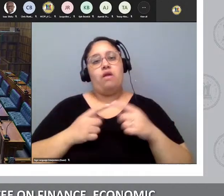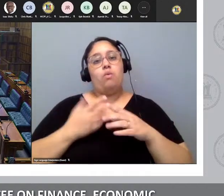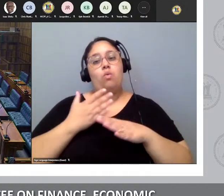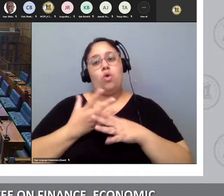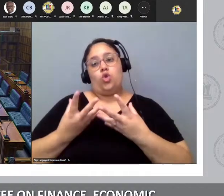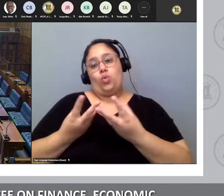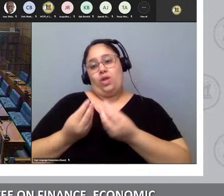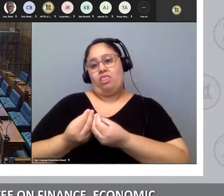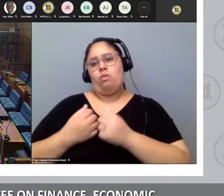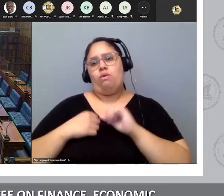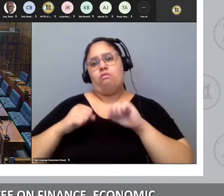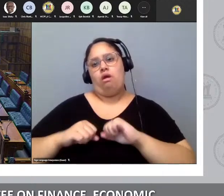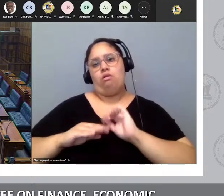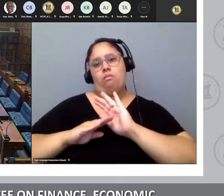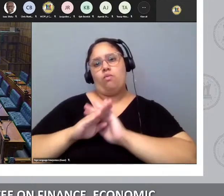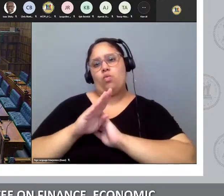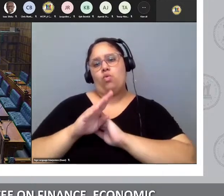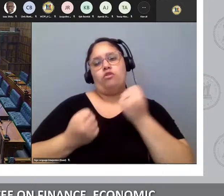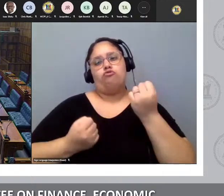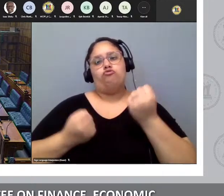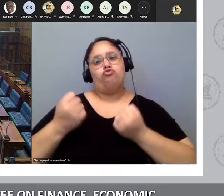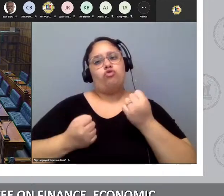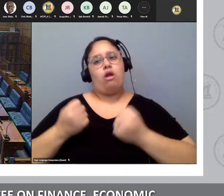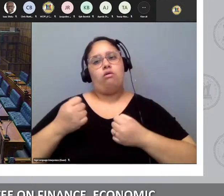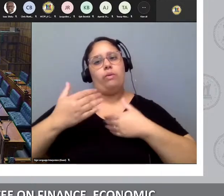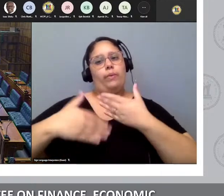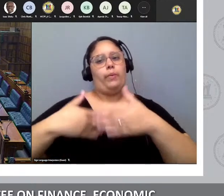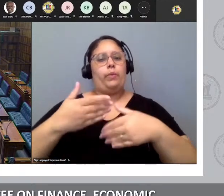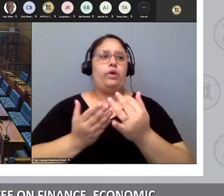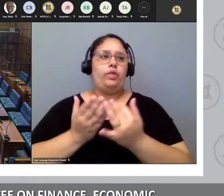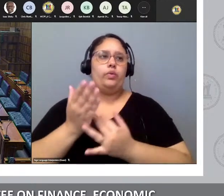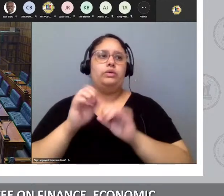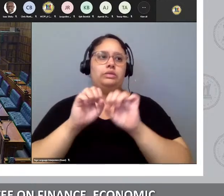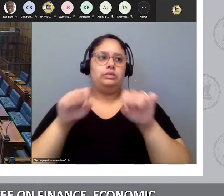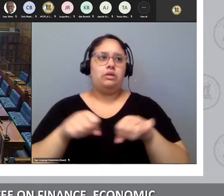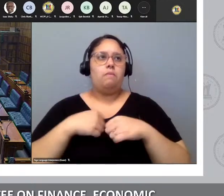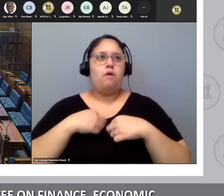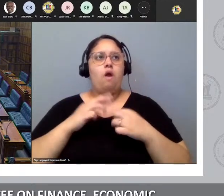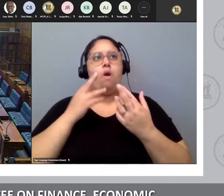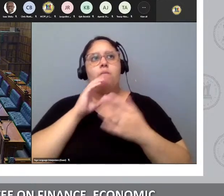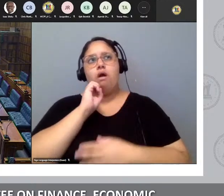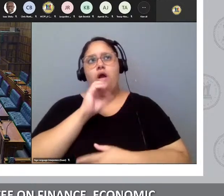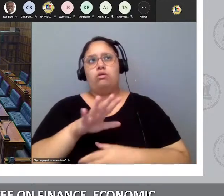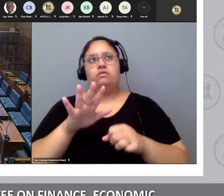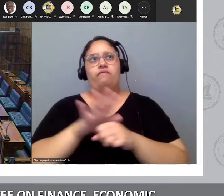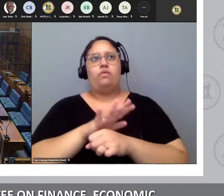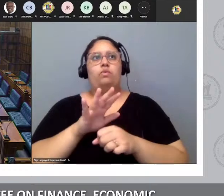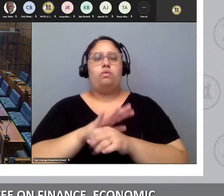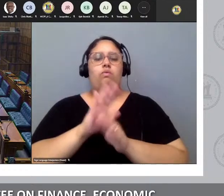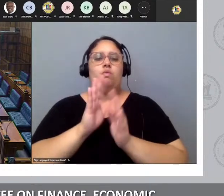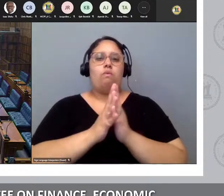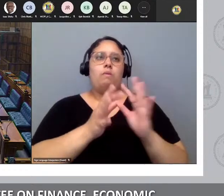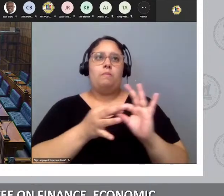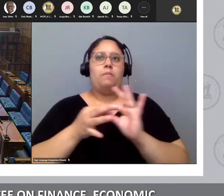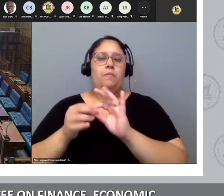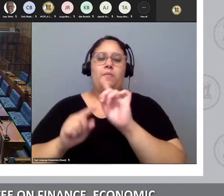together we can actually improve your truck flow through this system I hope I've answered the relevant questions thank